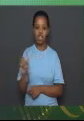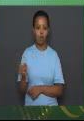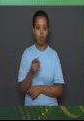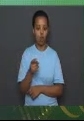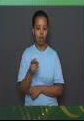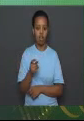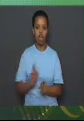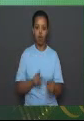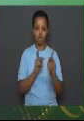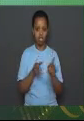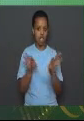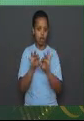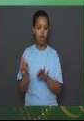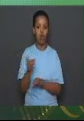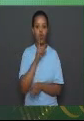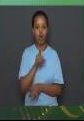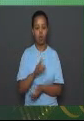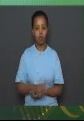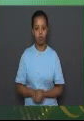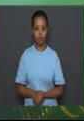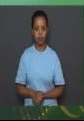in photosynthesis.